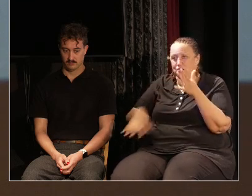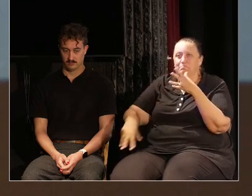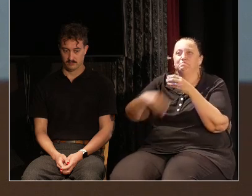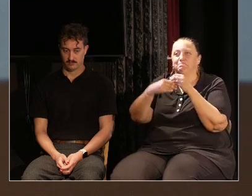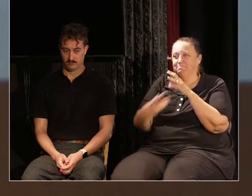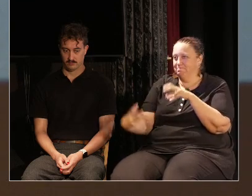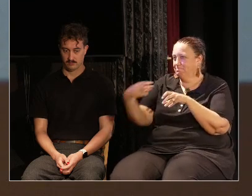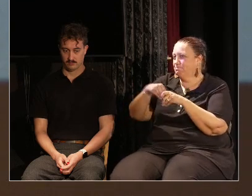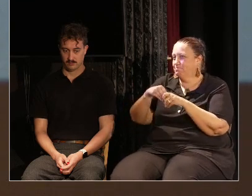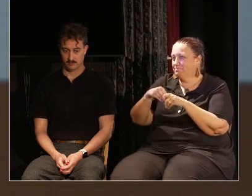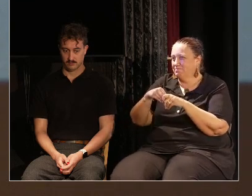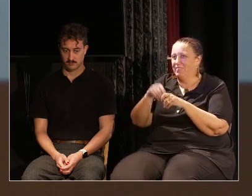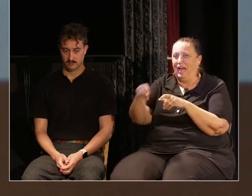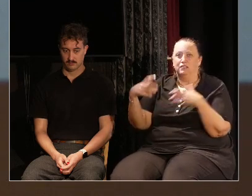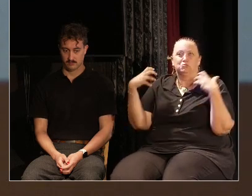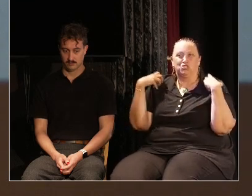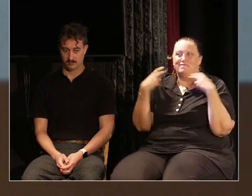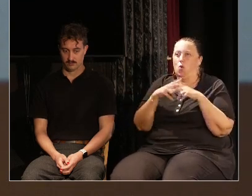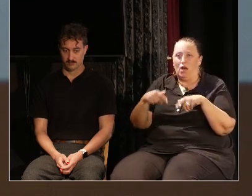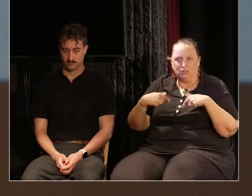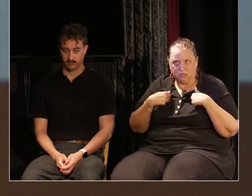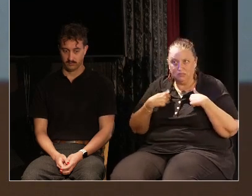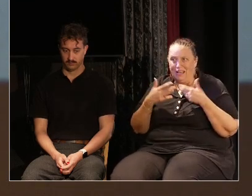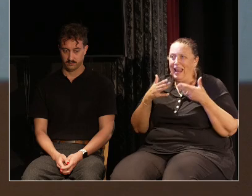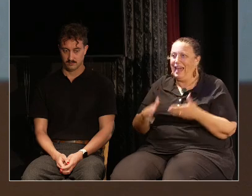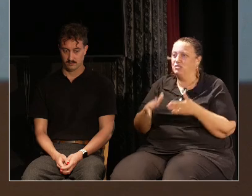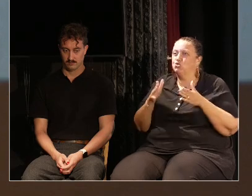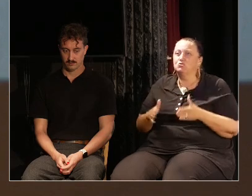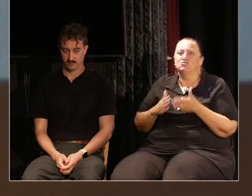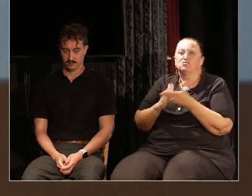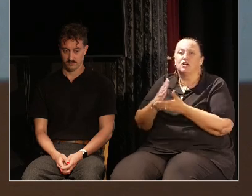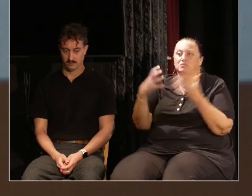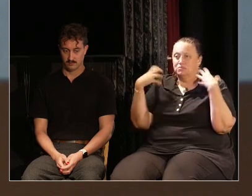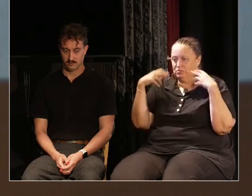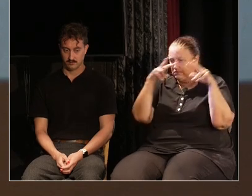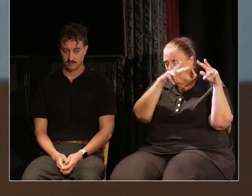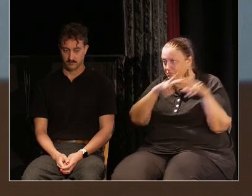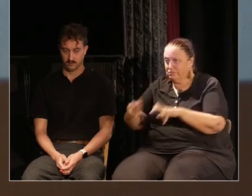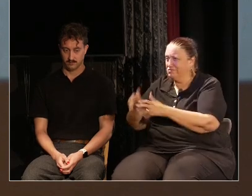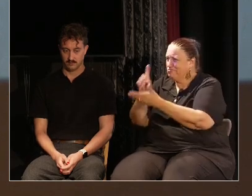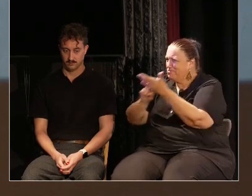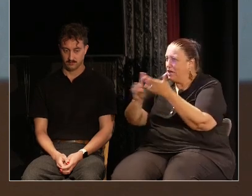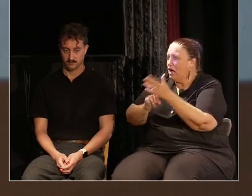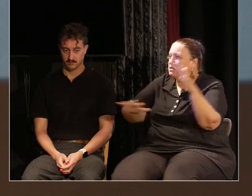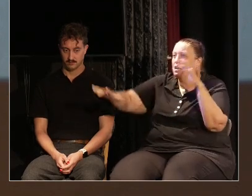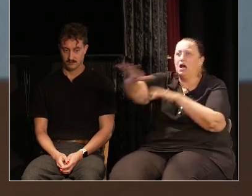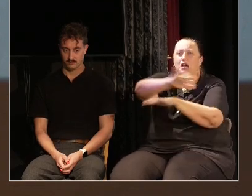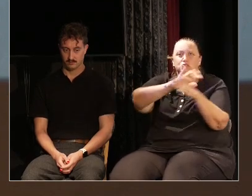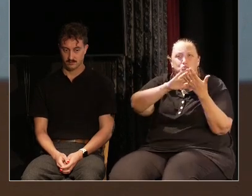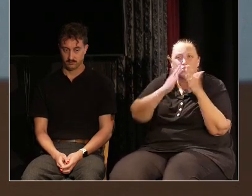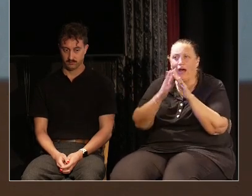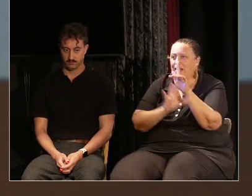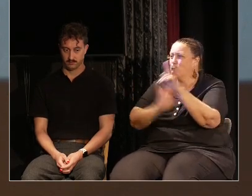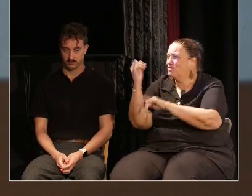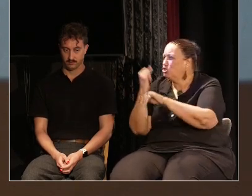allow that office, that department, to be able to examine discrimination in society through our government departments and institutions and be able to improve things at a very